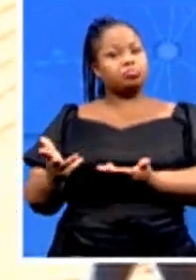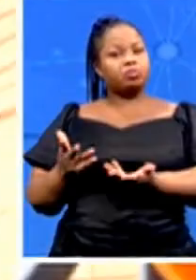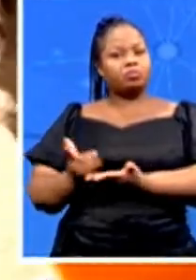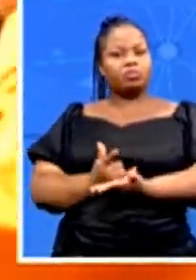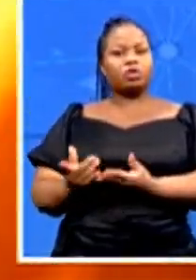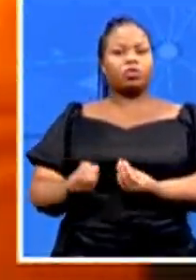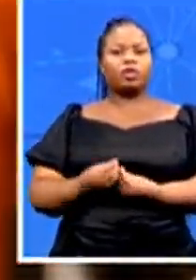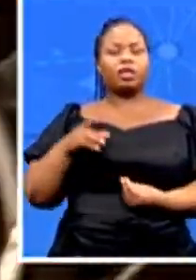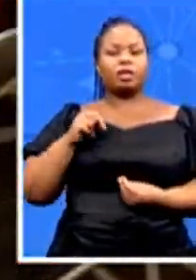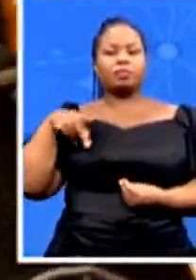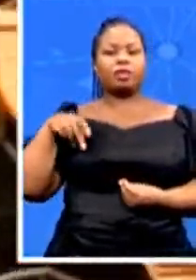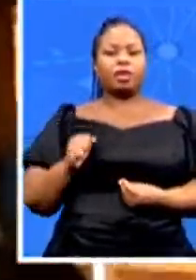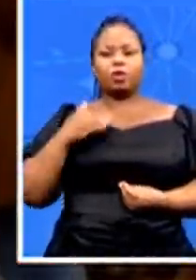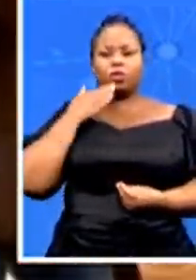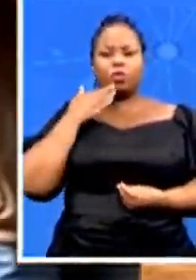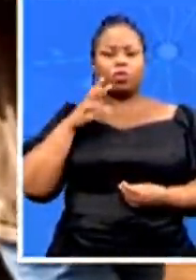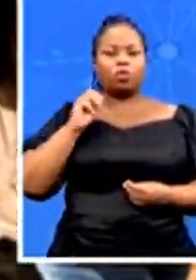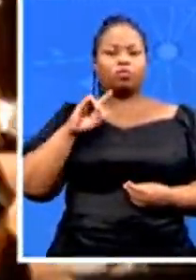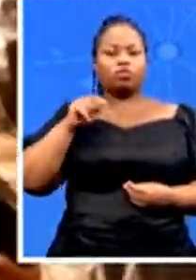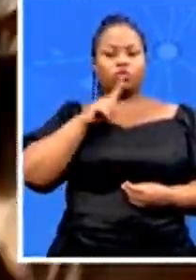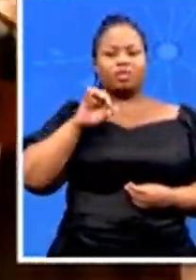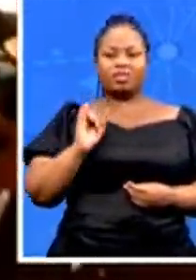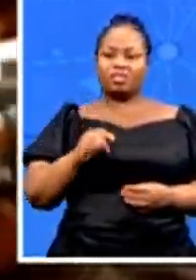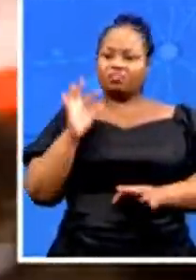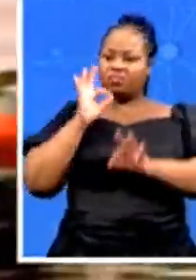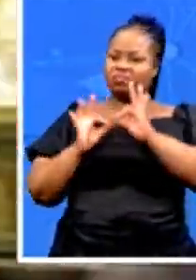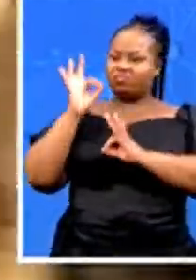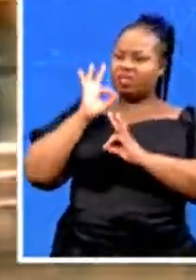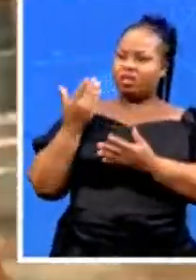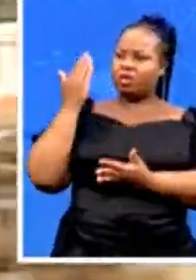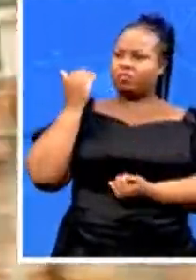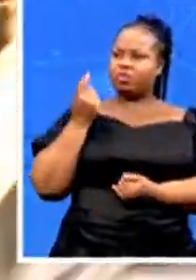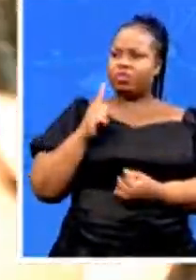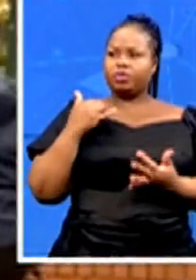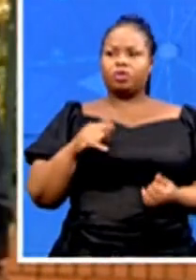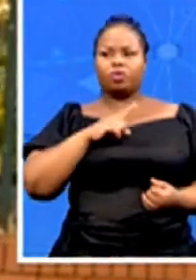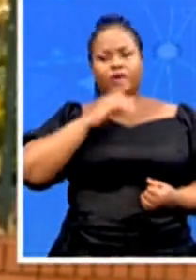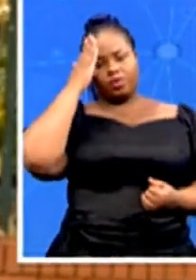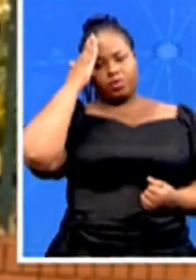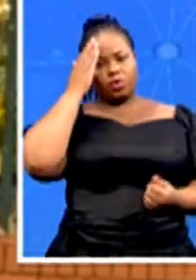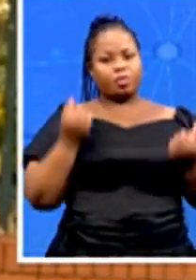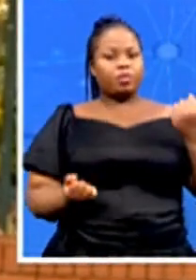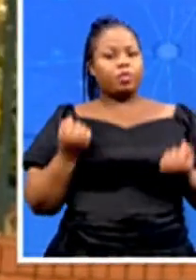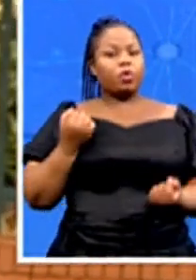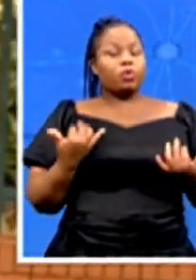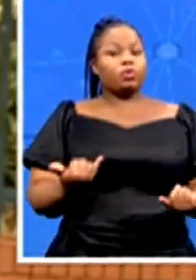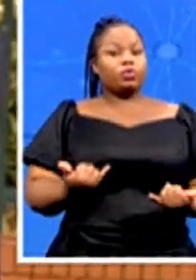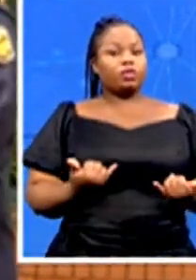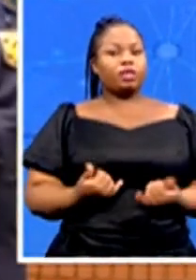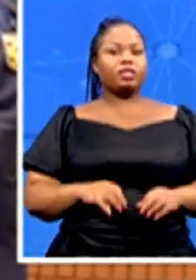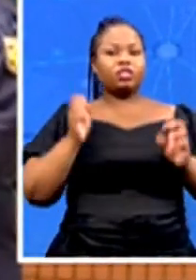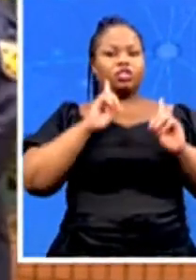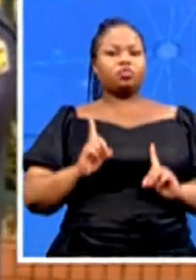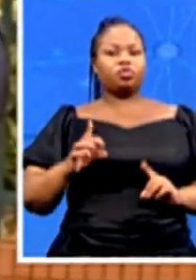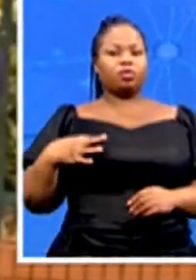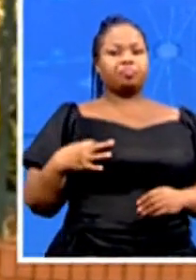Mthunzi in terms of what can be expected today. We know that in court today, the special a plea application was set to